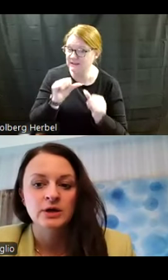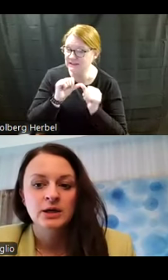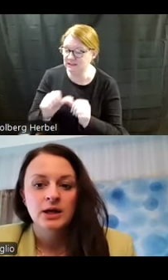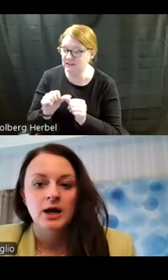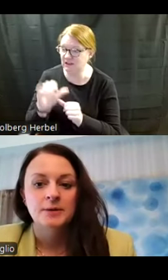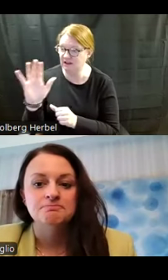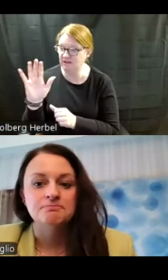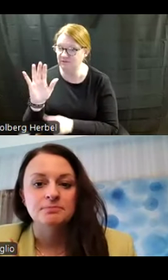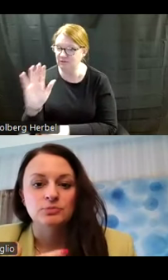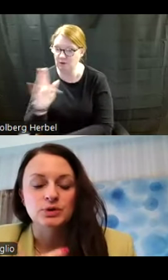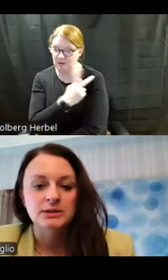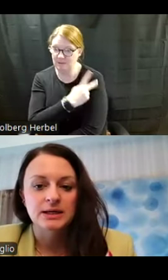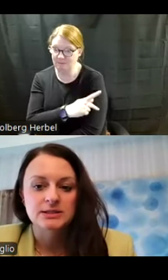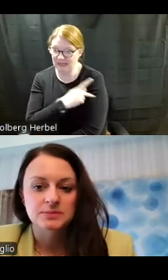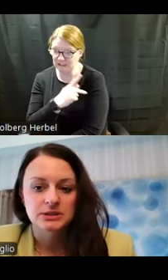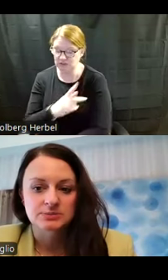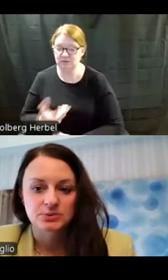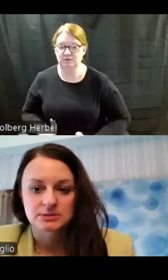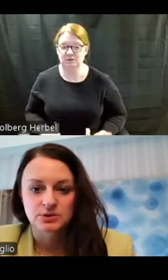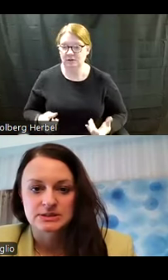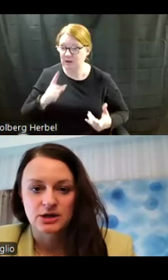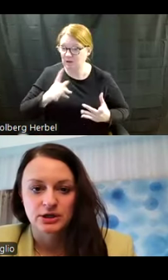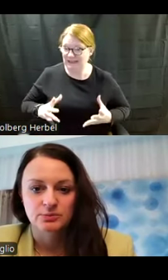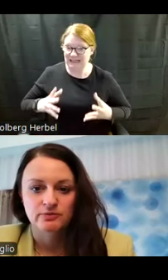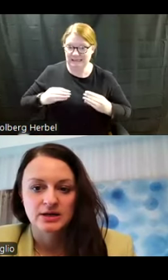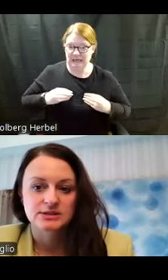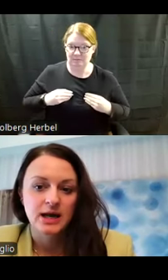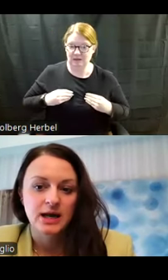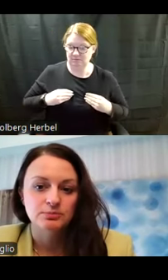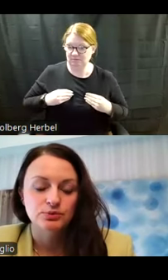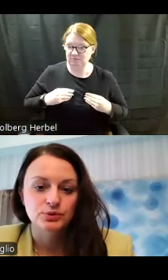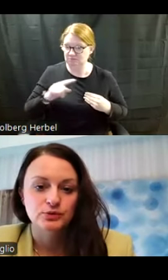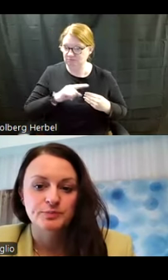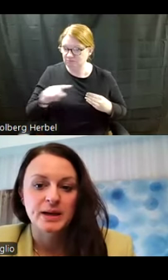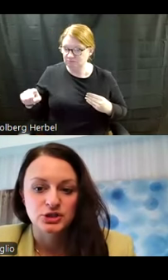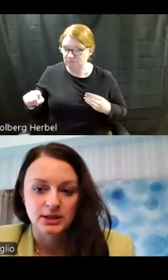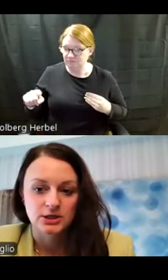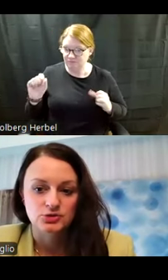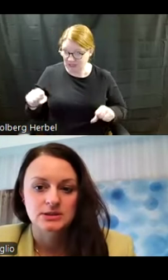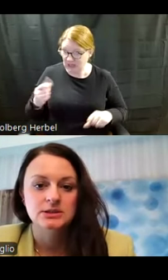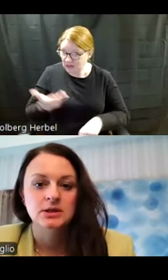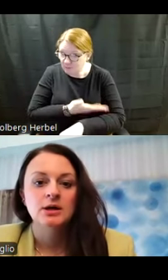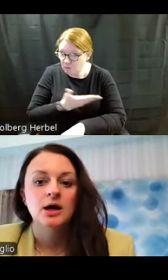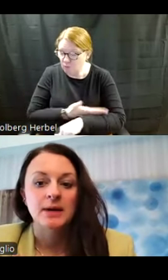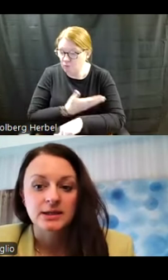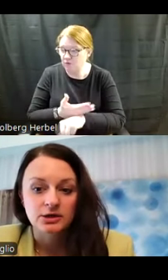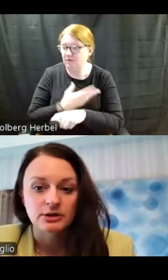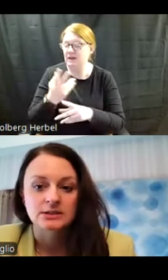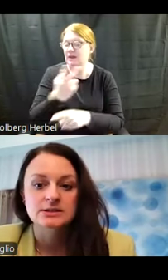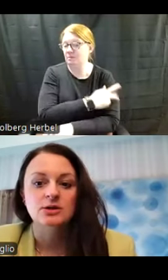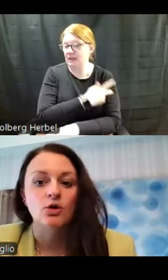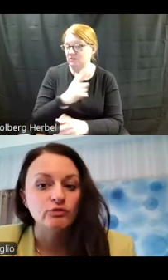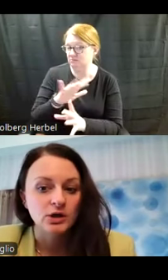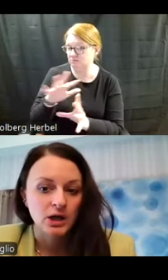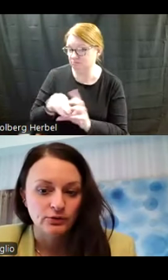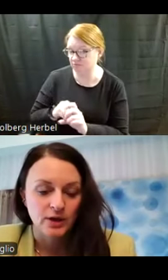staff. Really, by adopting these principles, healthcare providers can improve patient engagement,